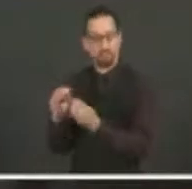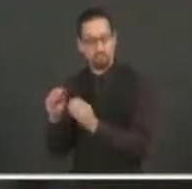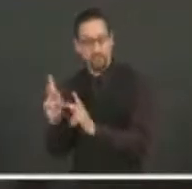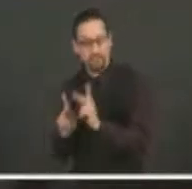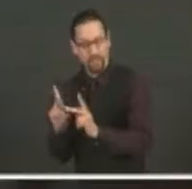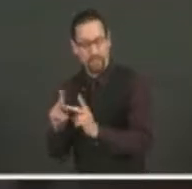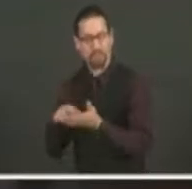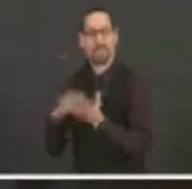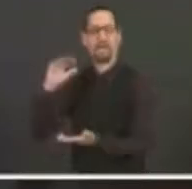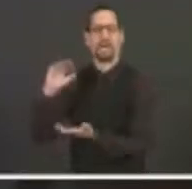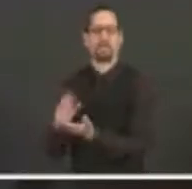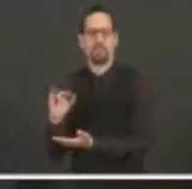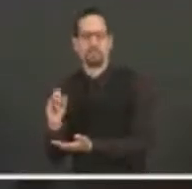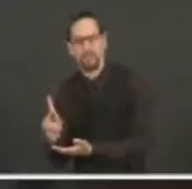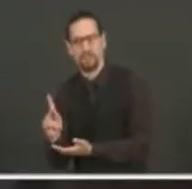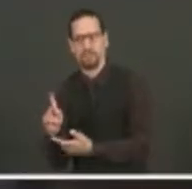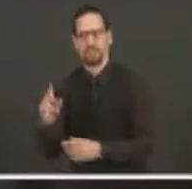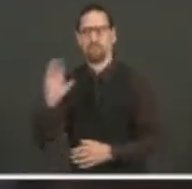No.